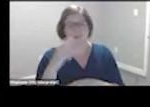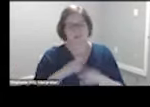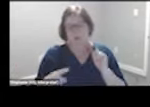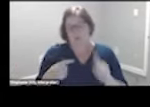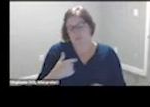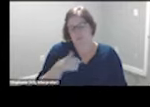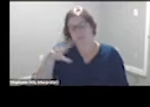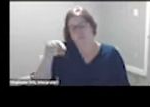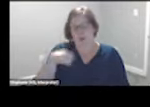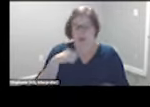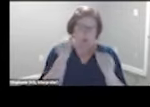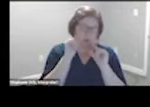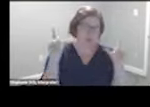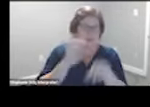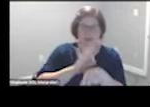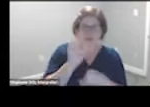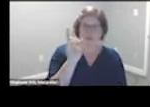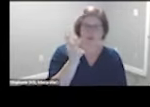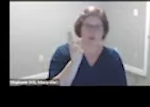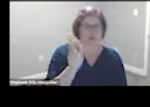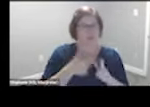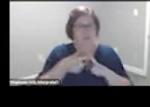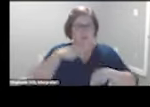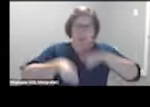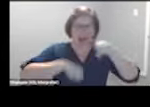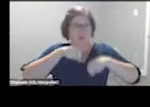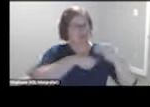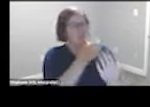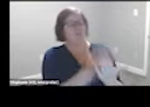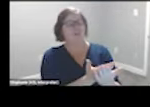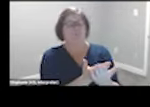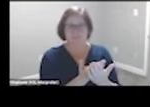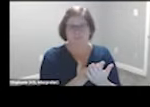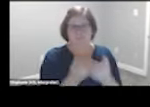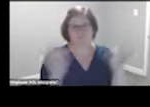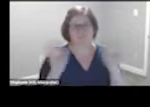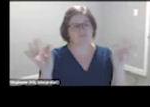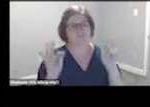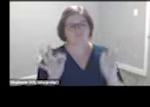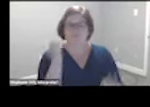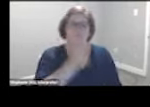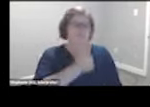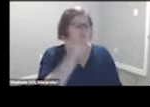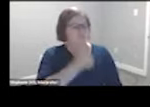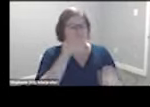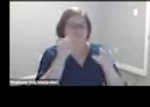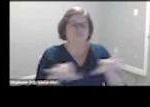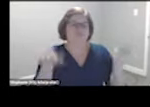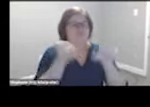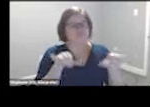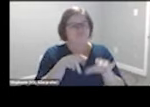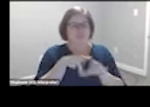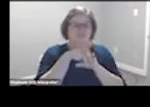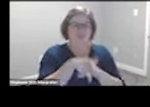up 8:30 a.m. and then biking, come to the, as I do every day, I just riding the bike and